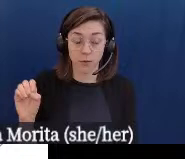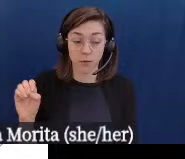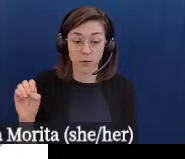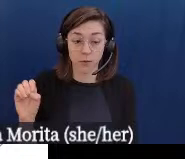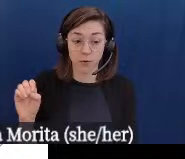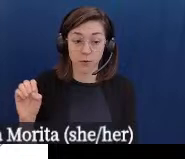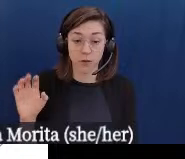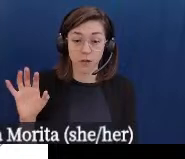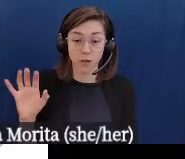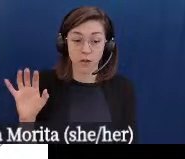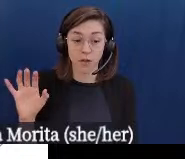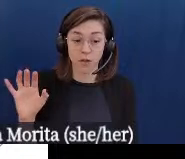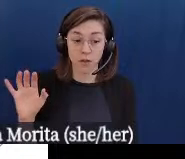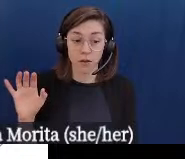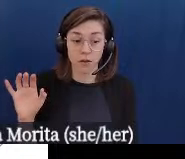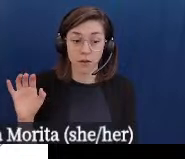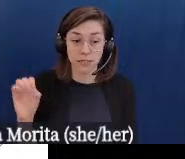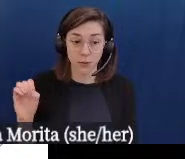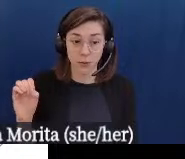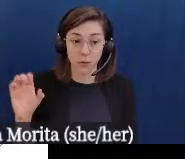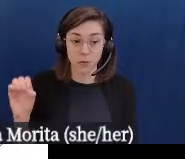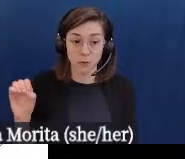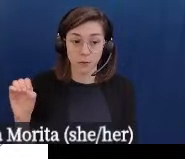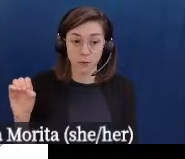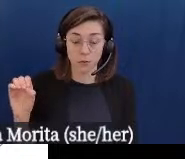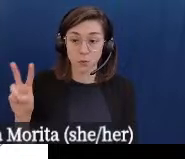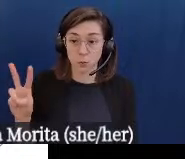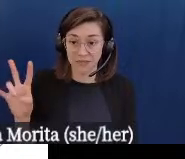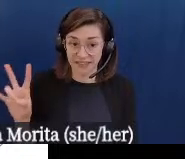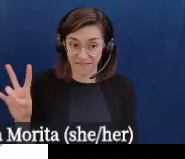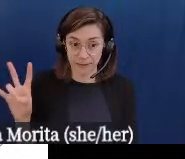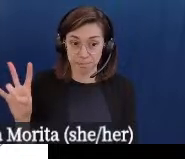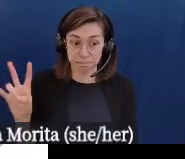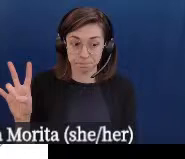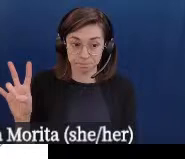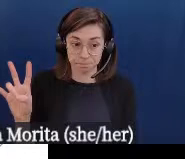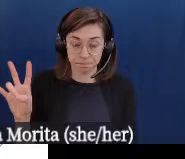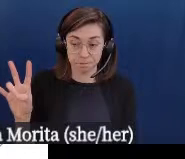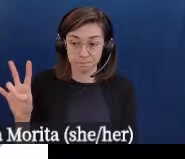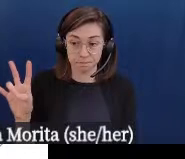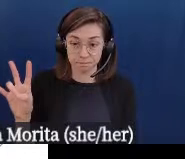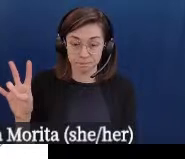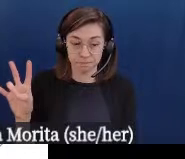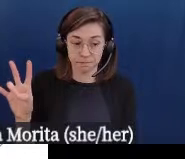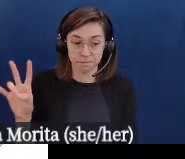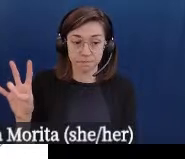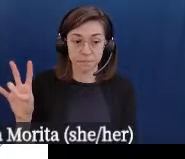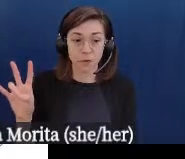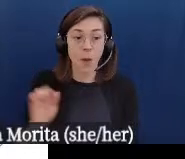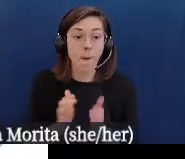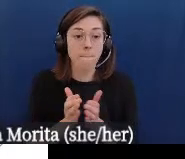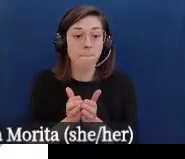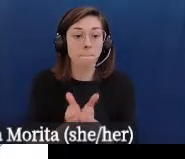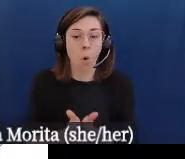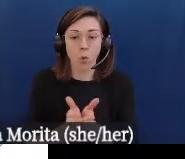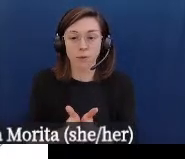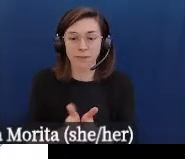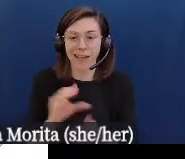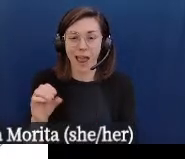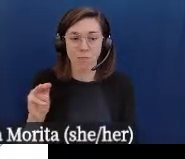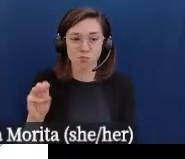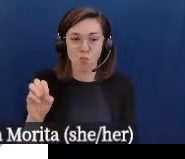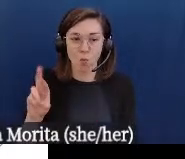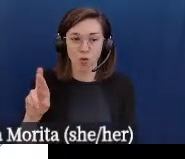736-010-0027 boats, and mirages.